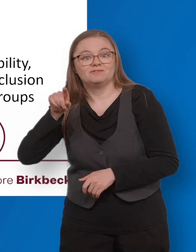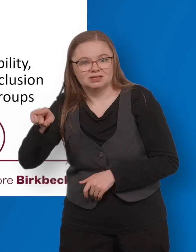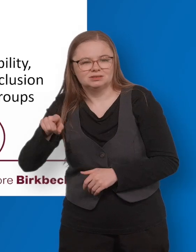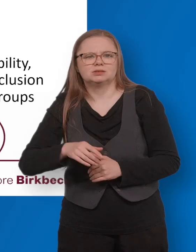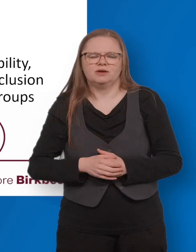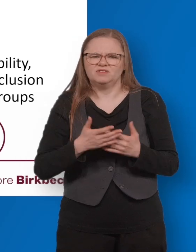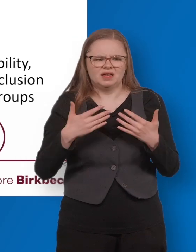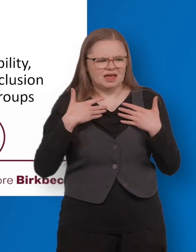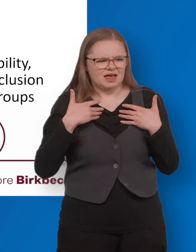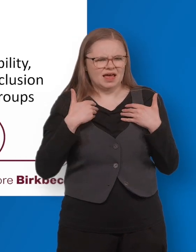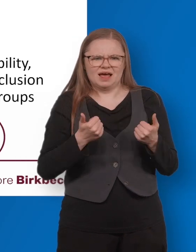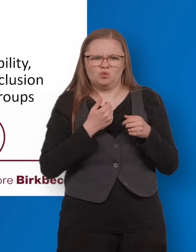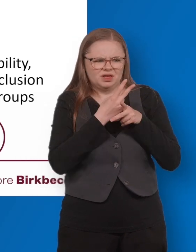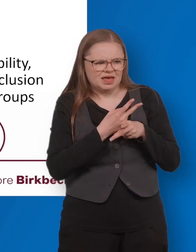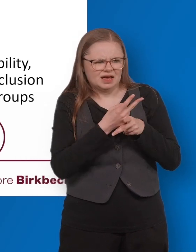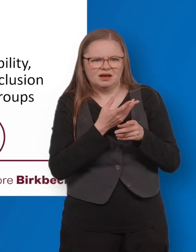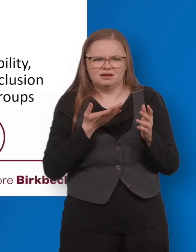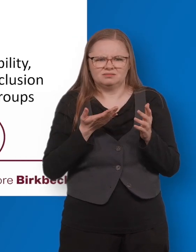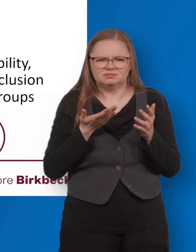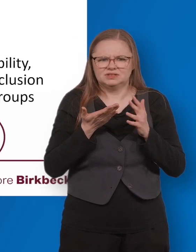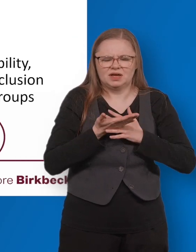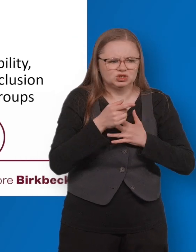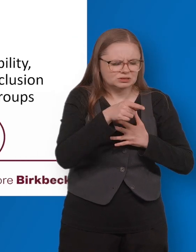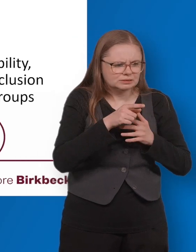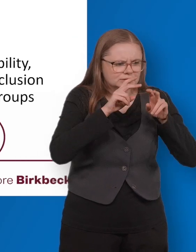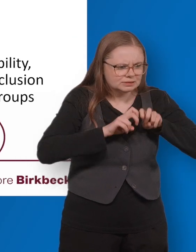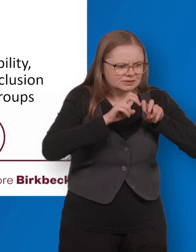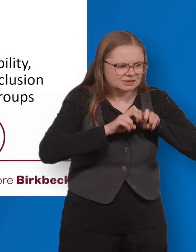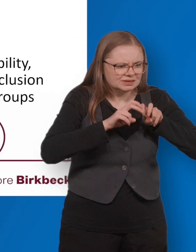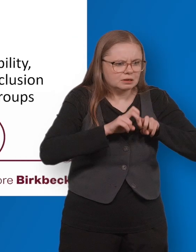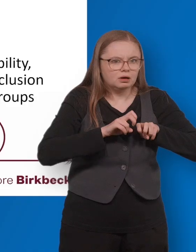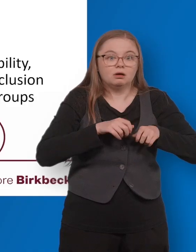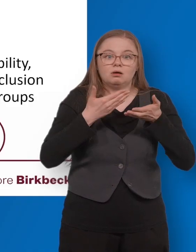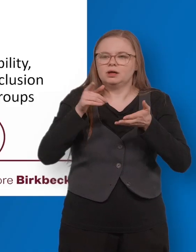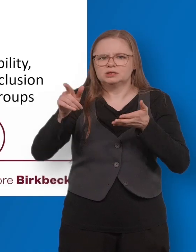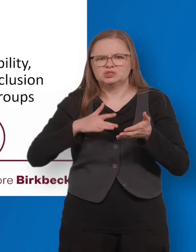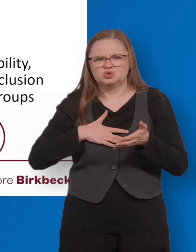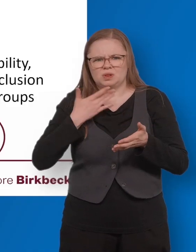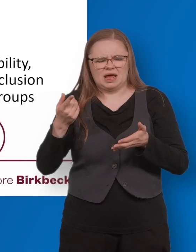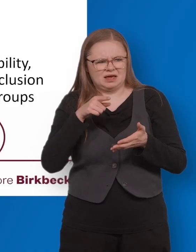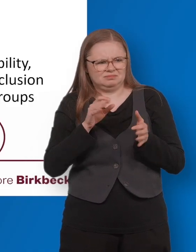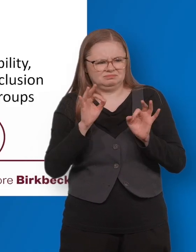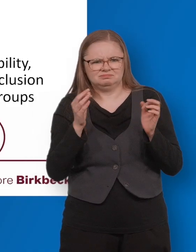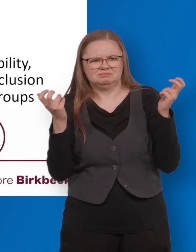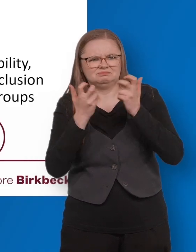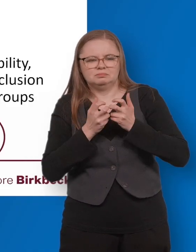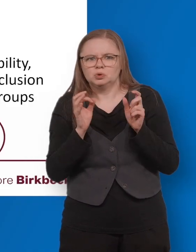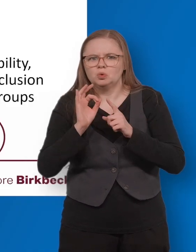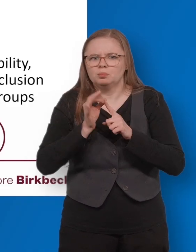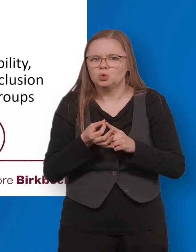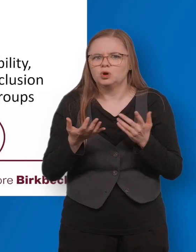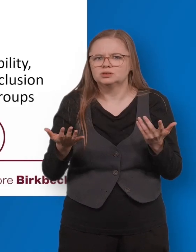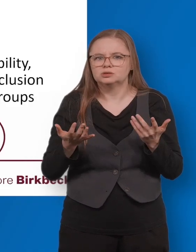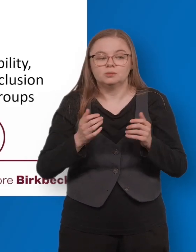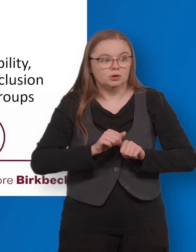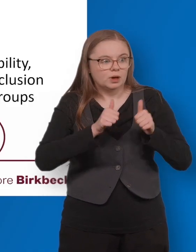actually if people don't like it, right, and they don't use it to get better. It could be really, really well designed, but if it falls